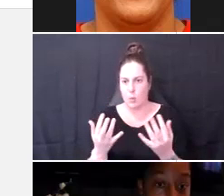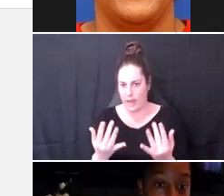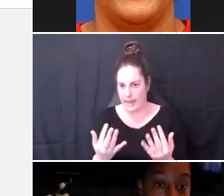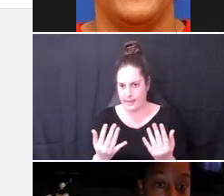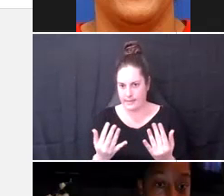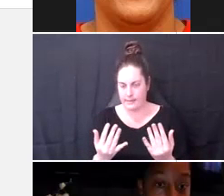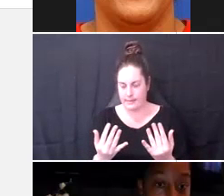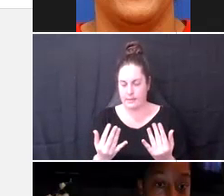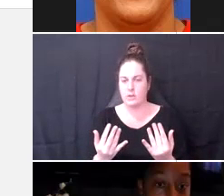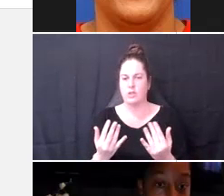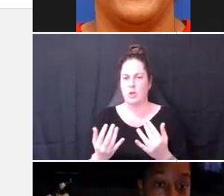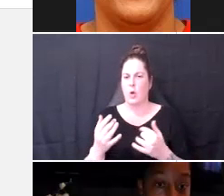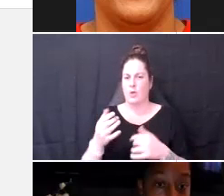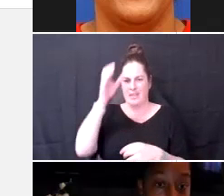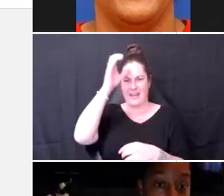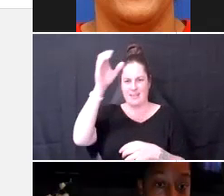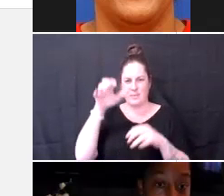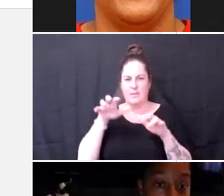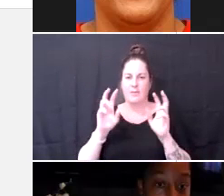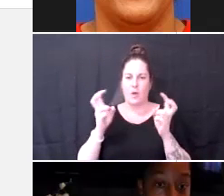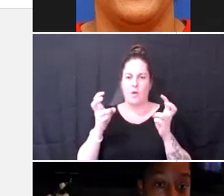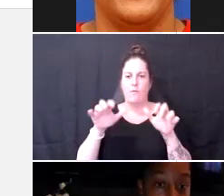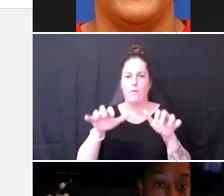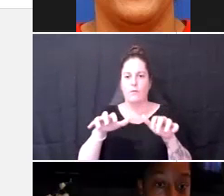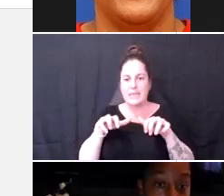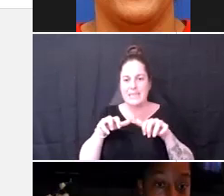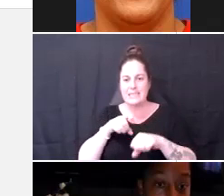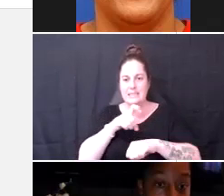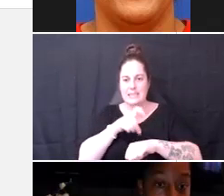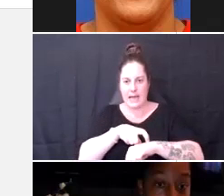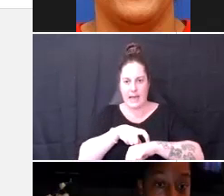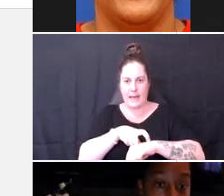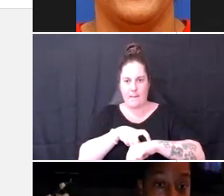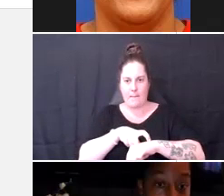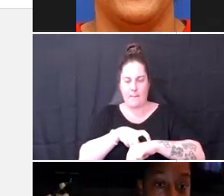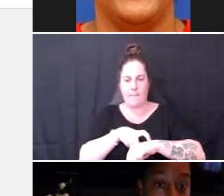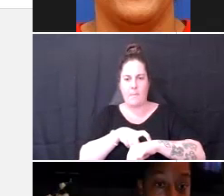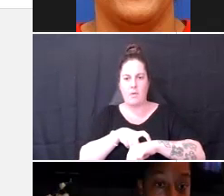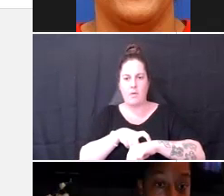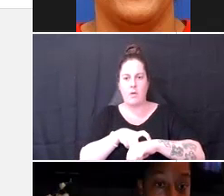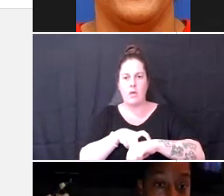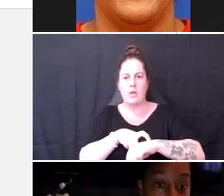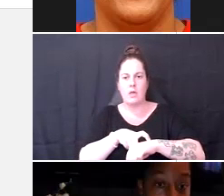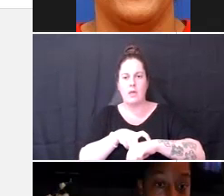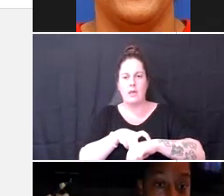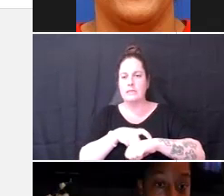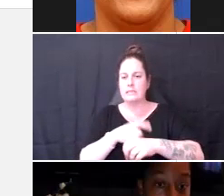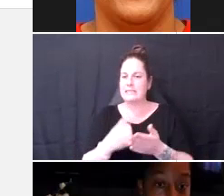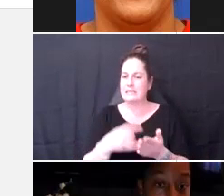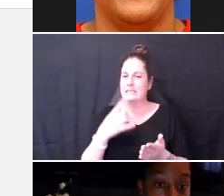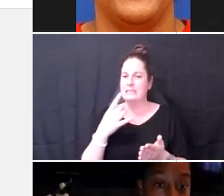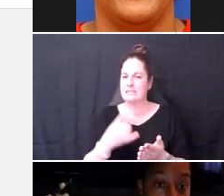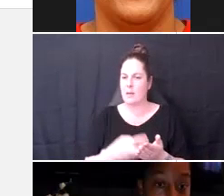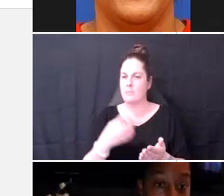idea of freezing time for an instant is sometimes difficult to visualize